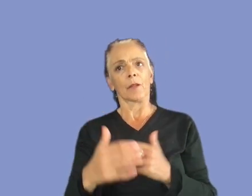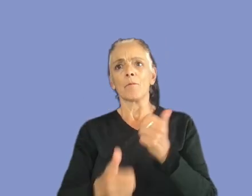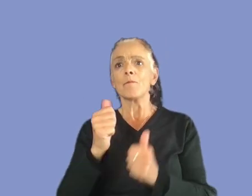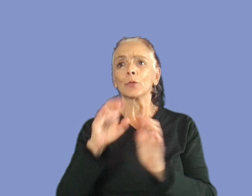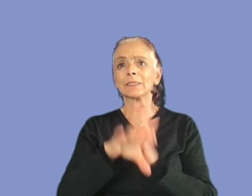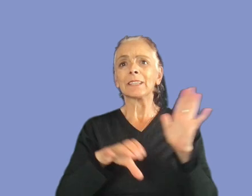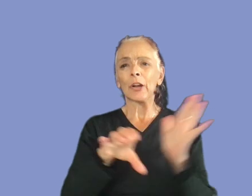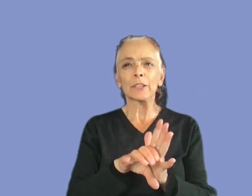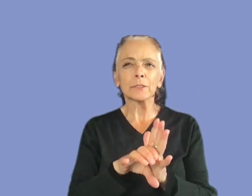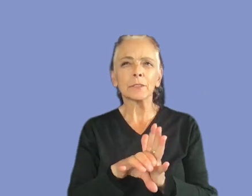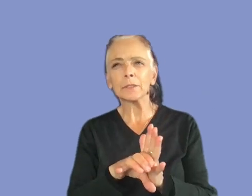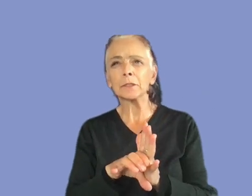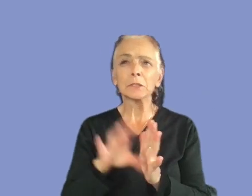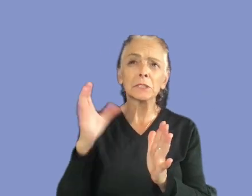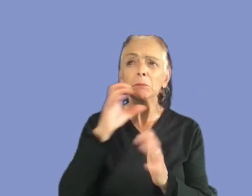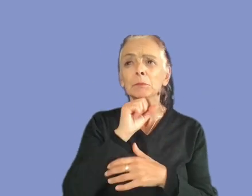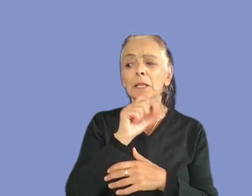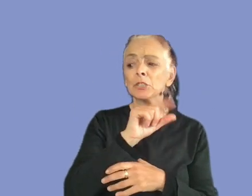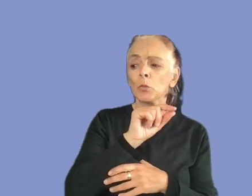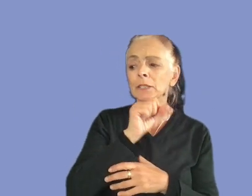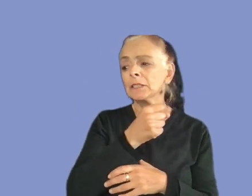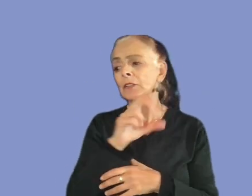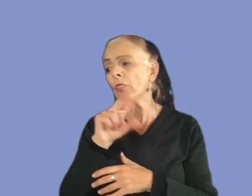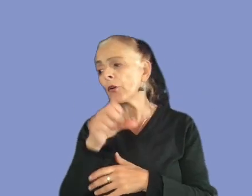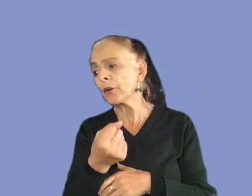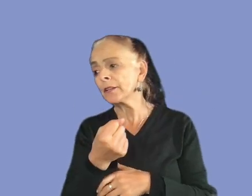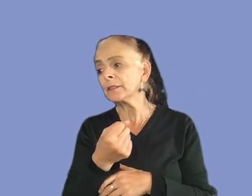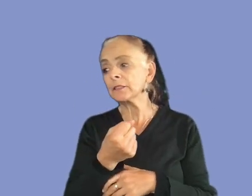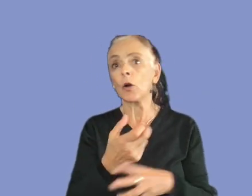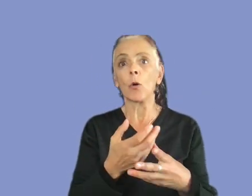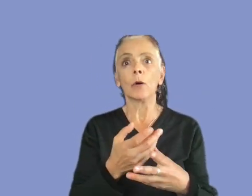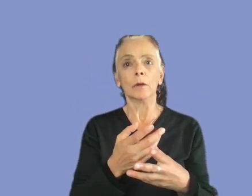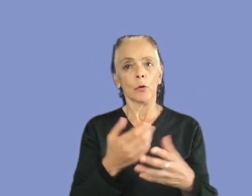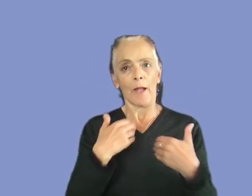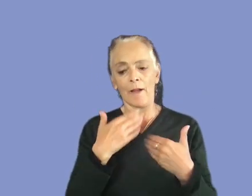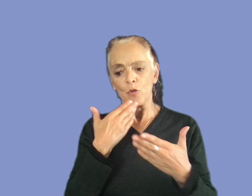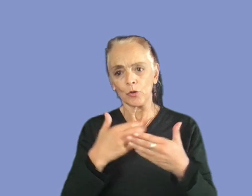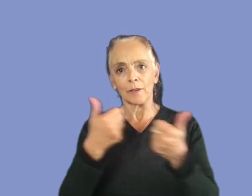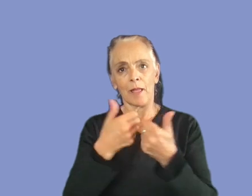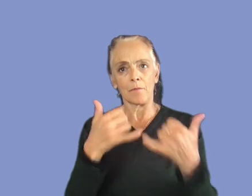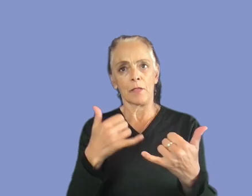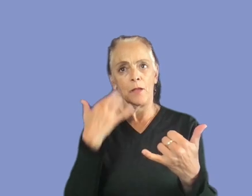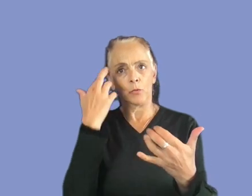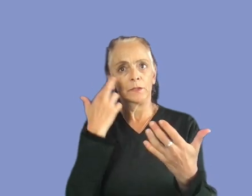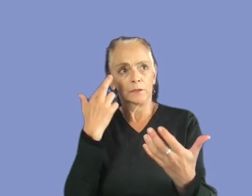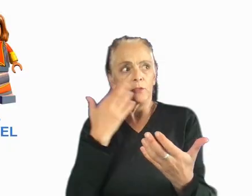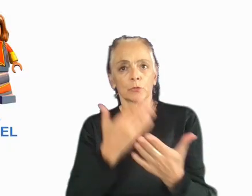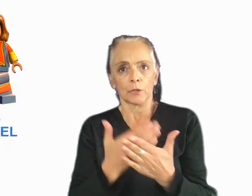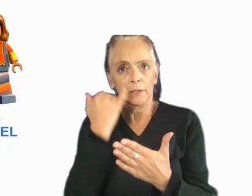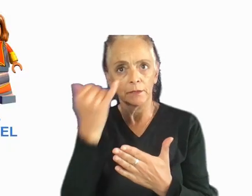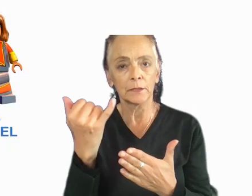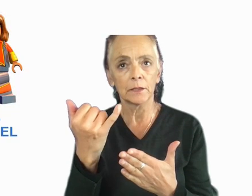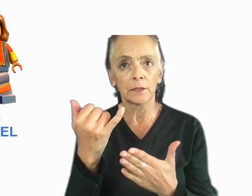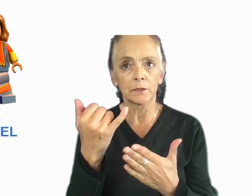most characters seem to be in their 20s and 30s. So there are actual gameplay reasons why this is a good idea.